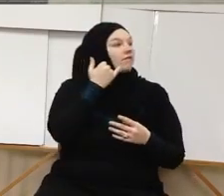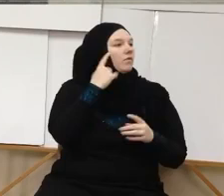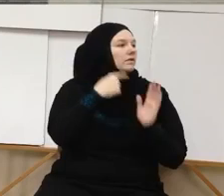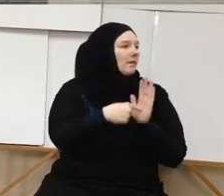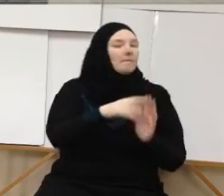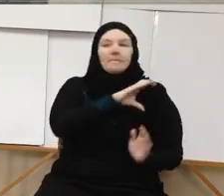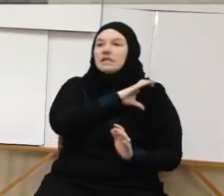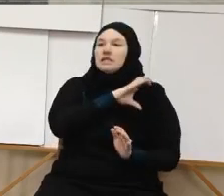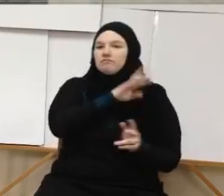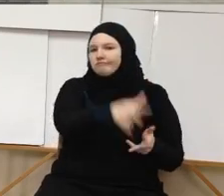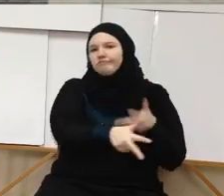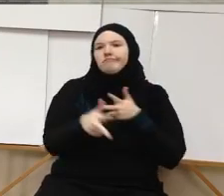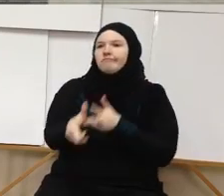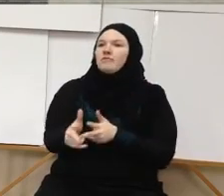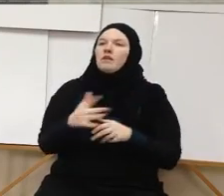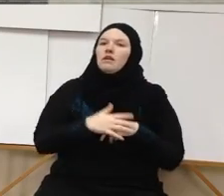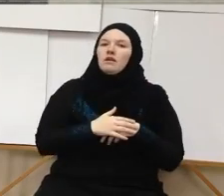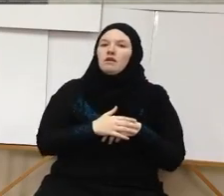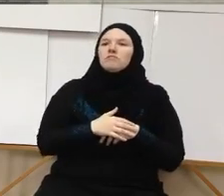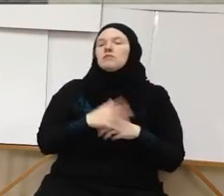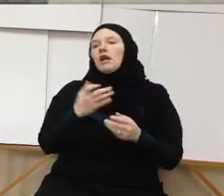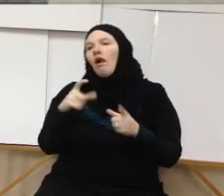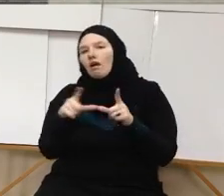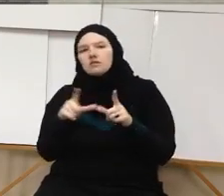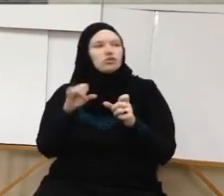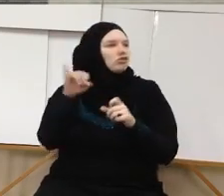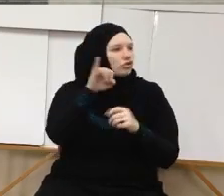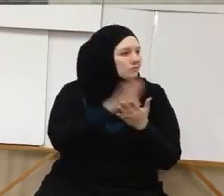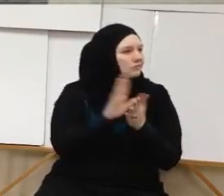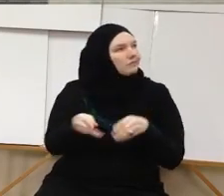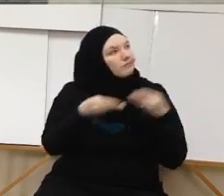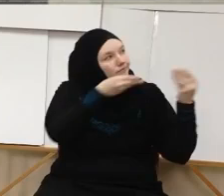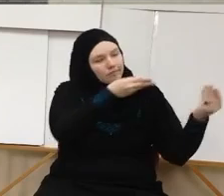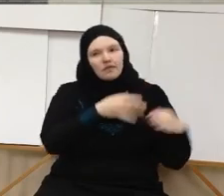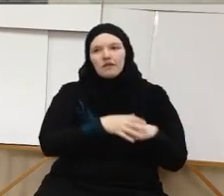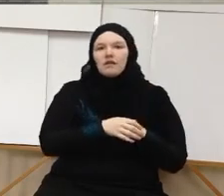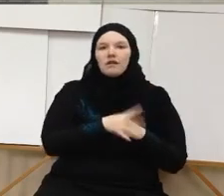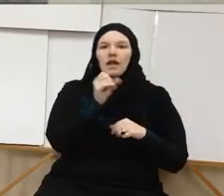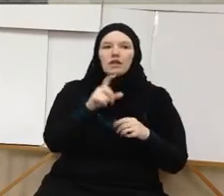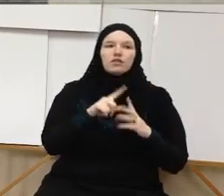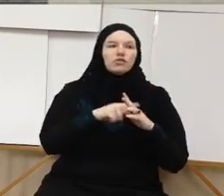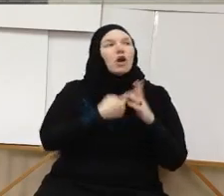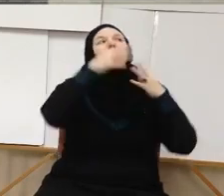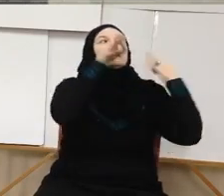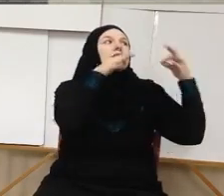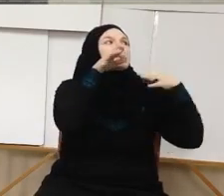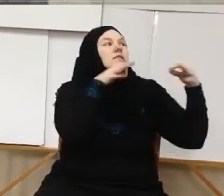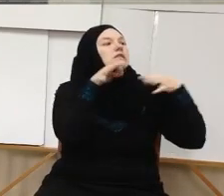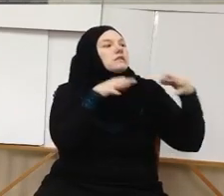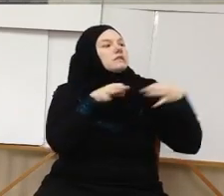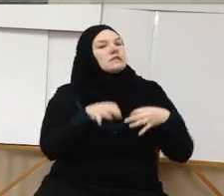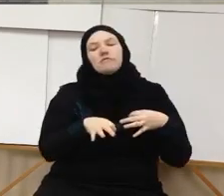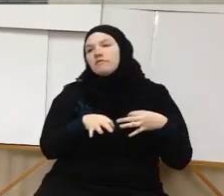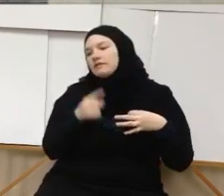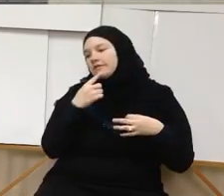you and he takes your license, your insurance paper, and you start explaining things to him, and he